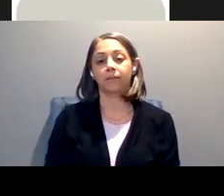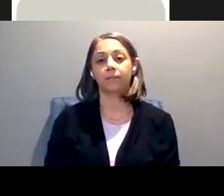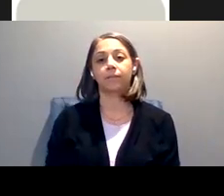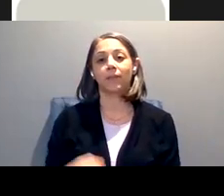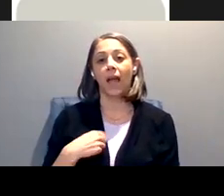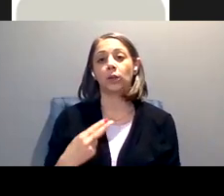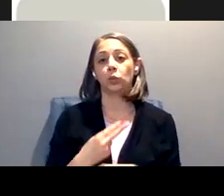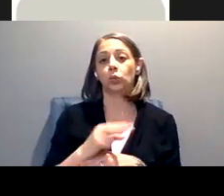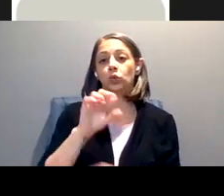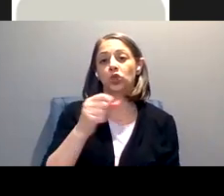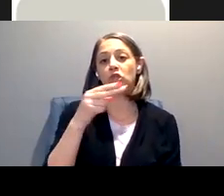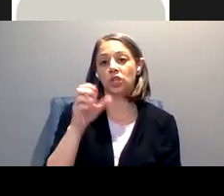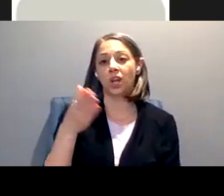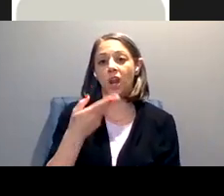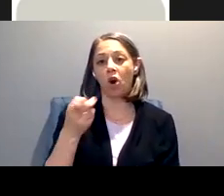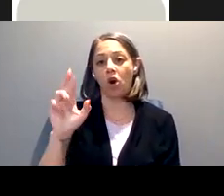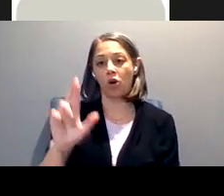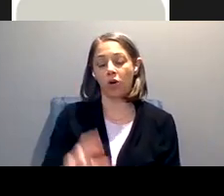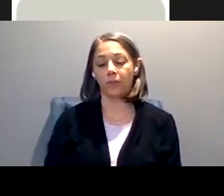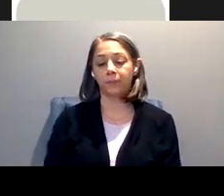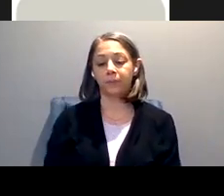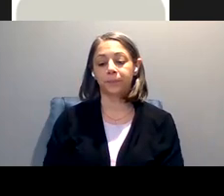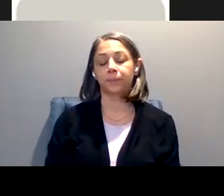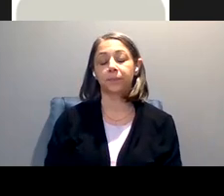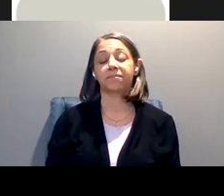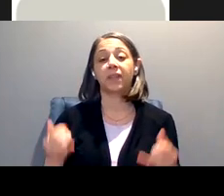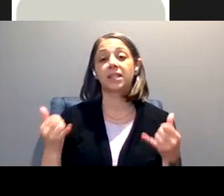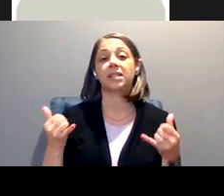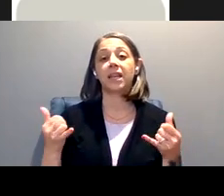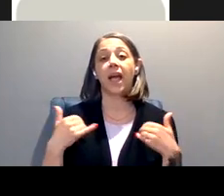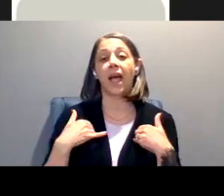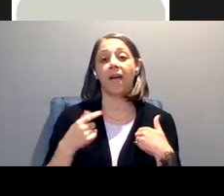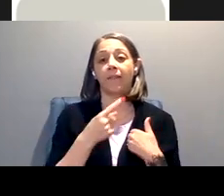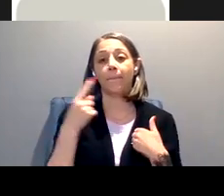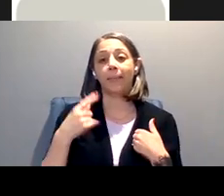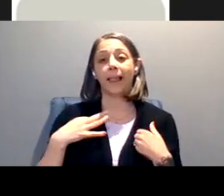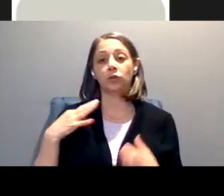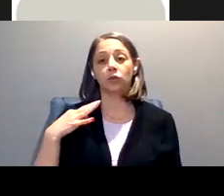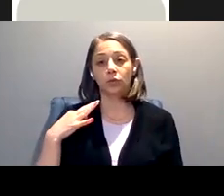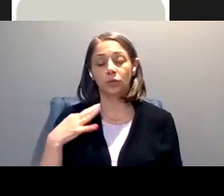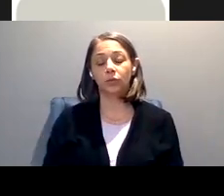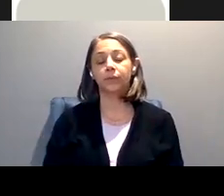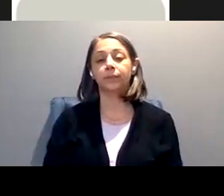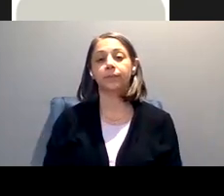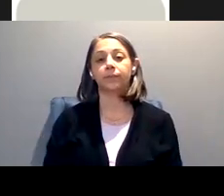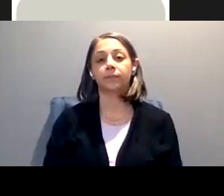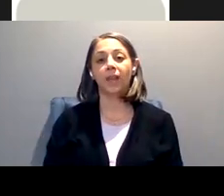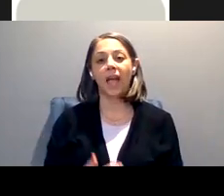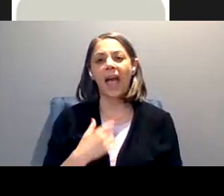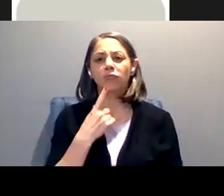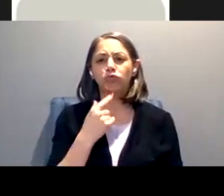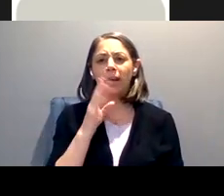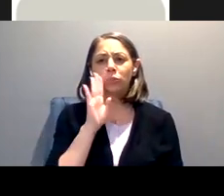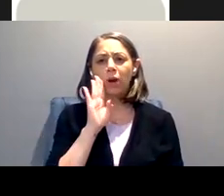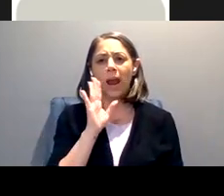use she, her pronouns. Today I am wearing a black shirt. I have reddish